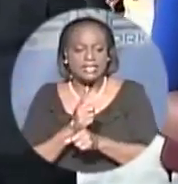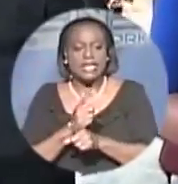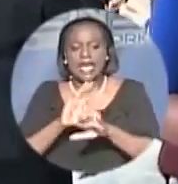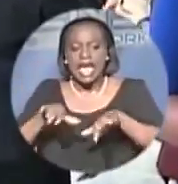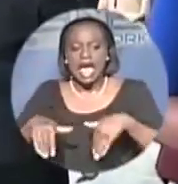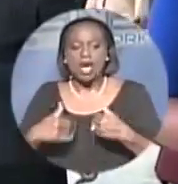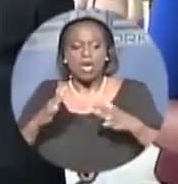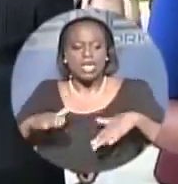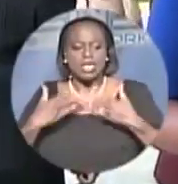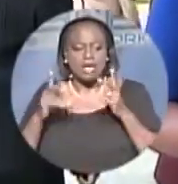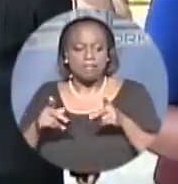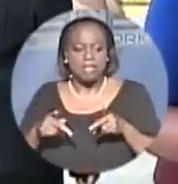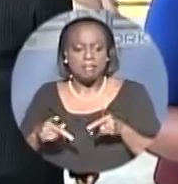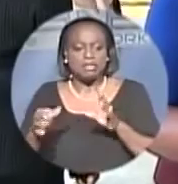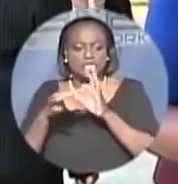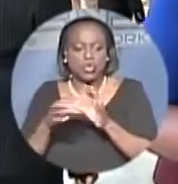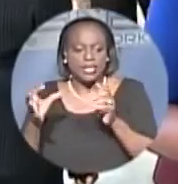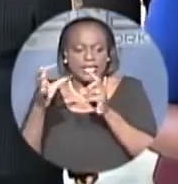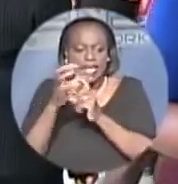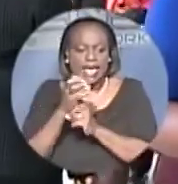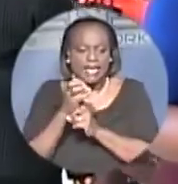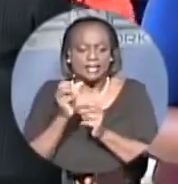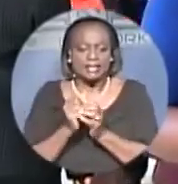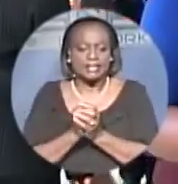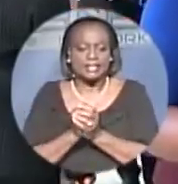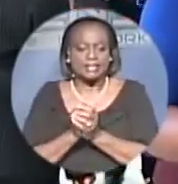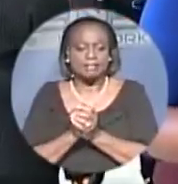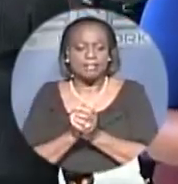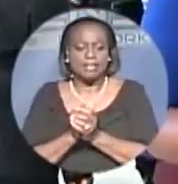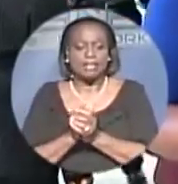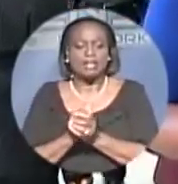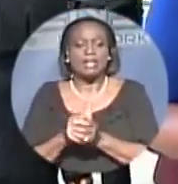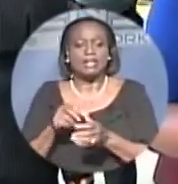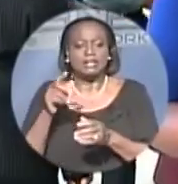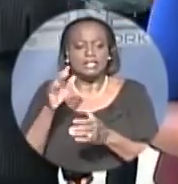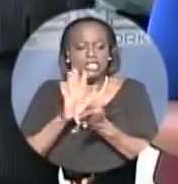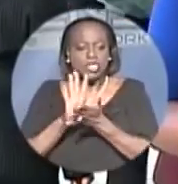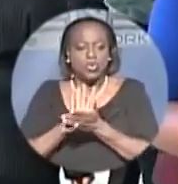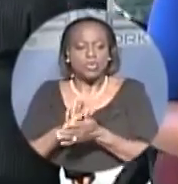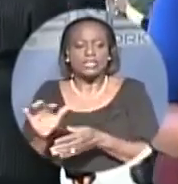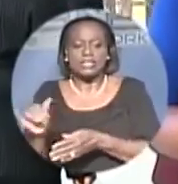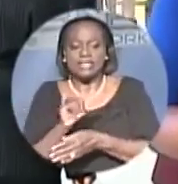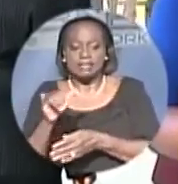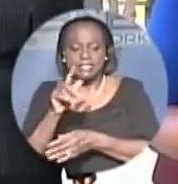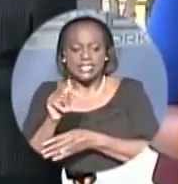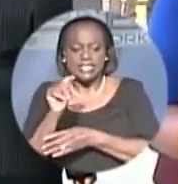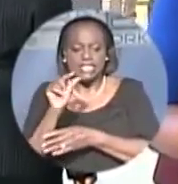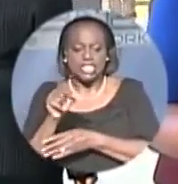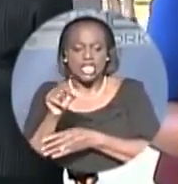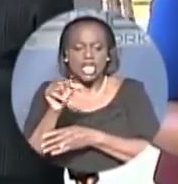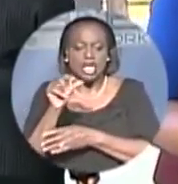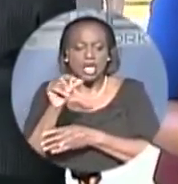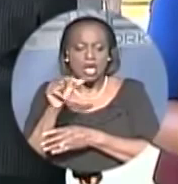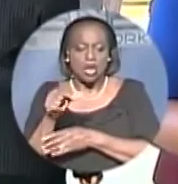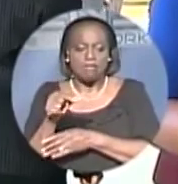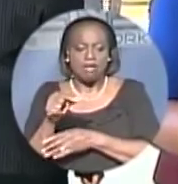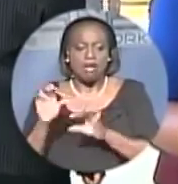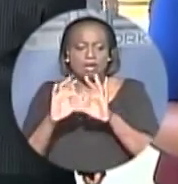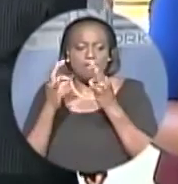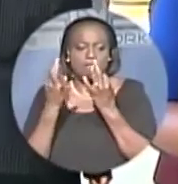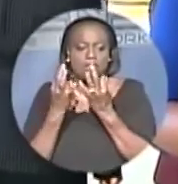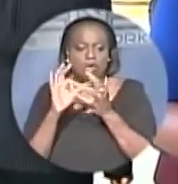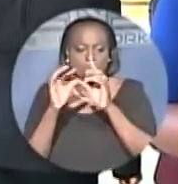others teenage pregnancy and other failings. He says institutions like T.G. Glover play a role in forming a child, and parents